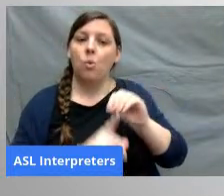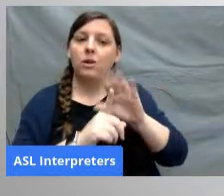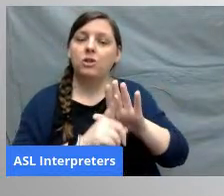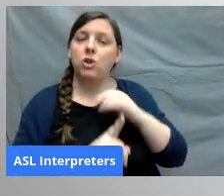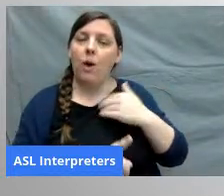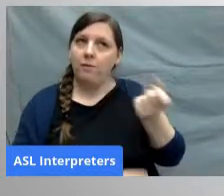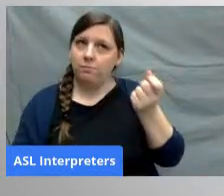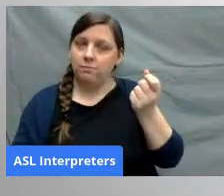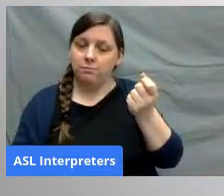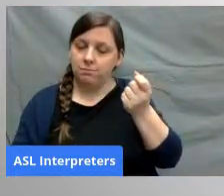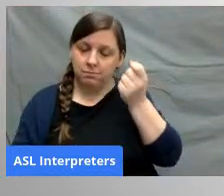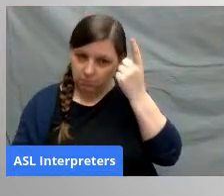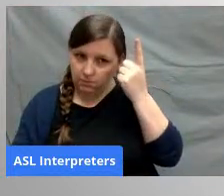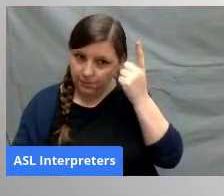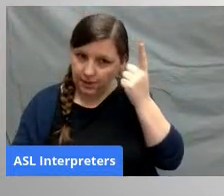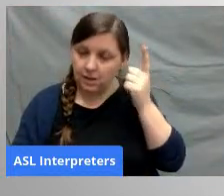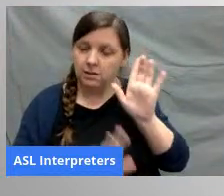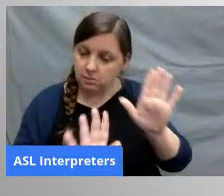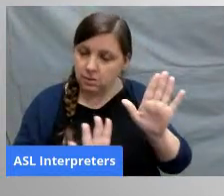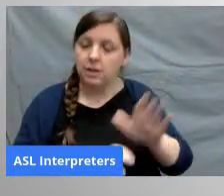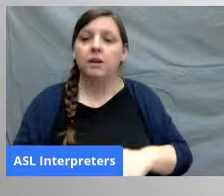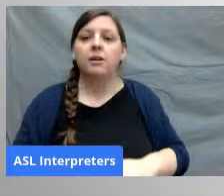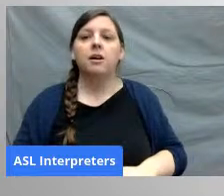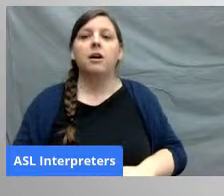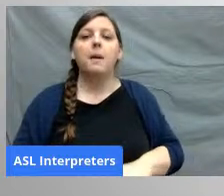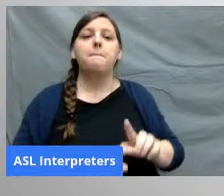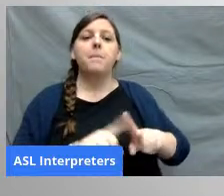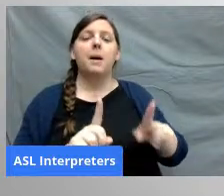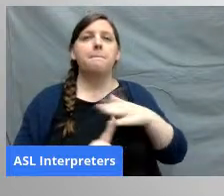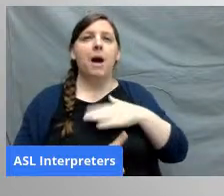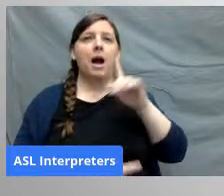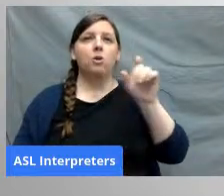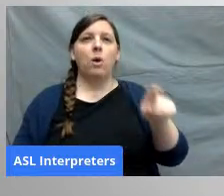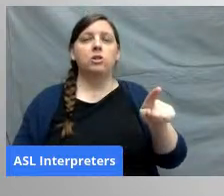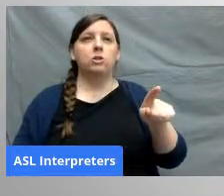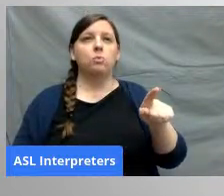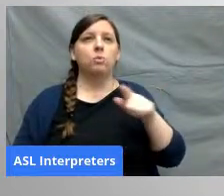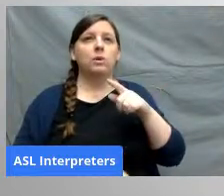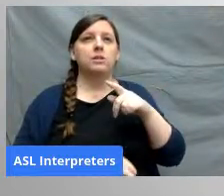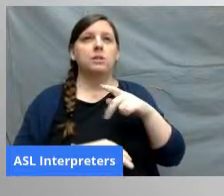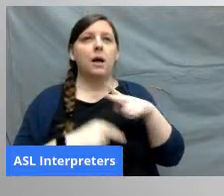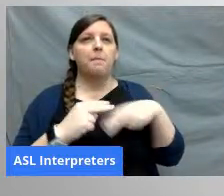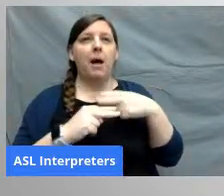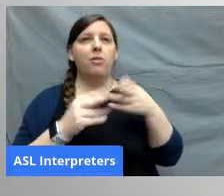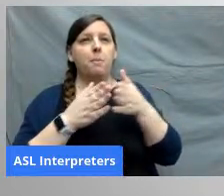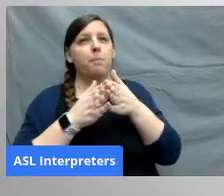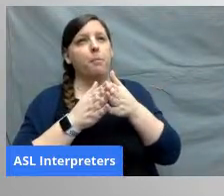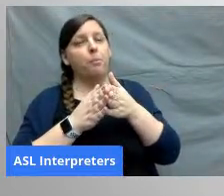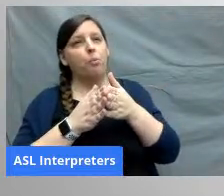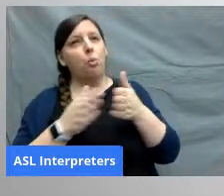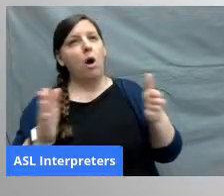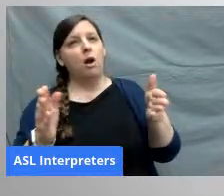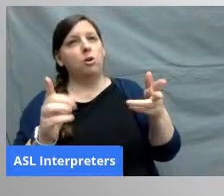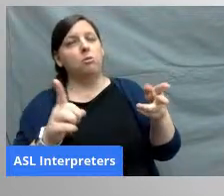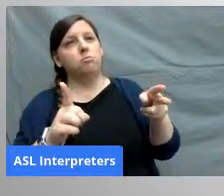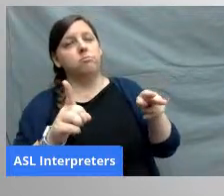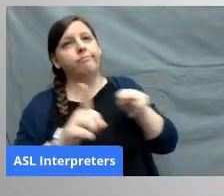that's not a thing. My question was more just about the broader picture of